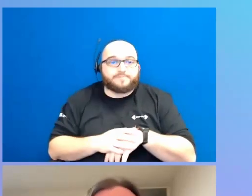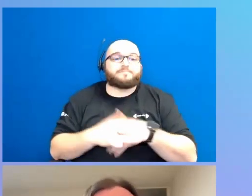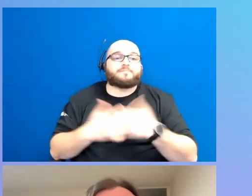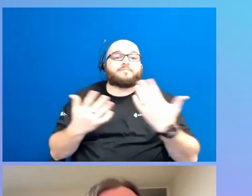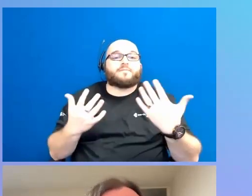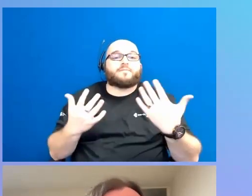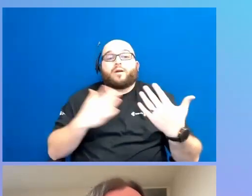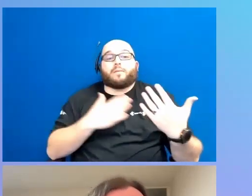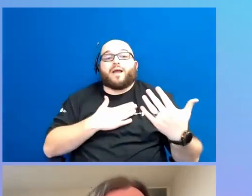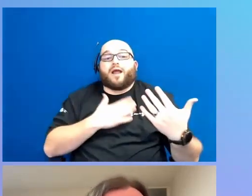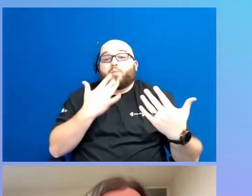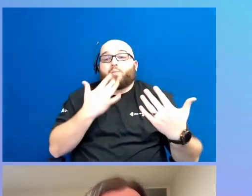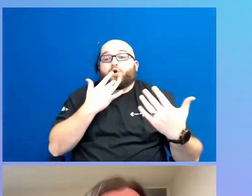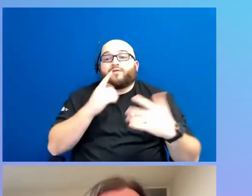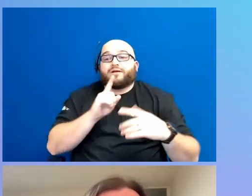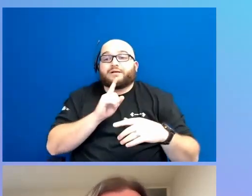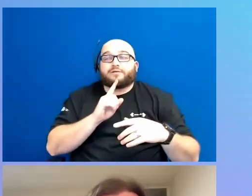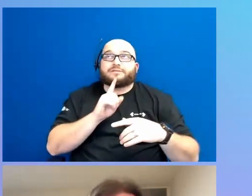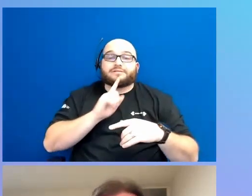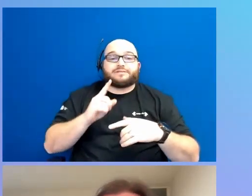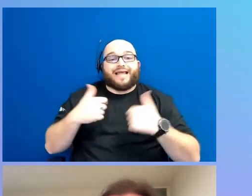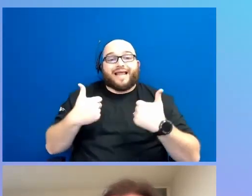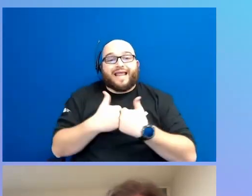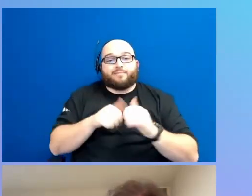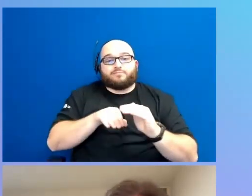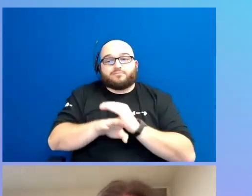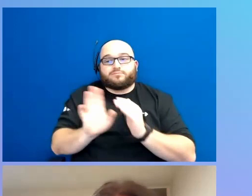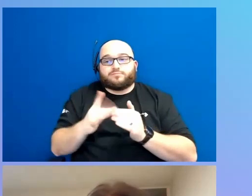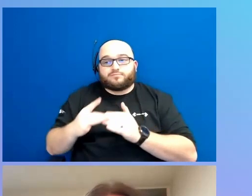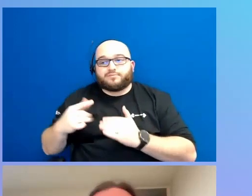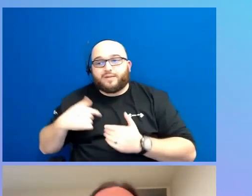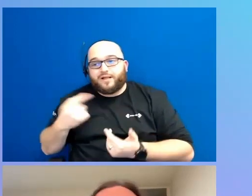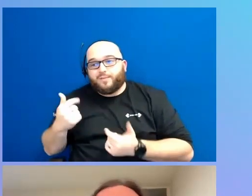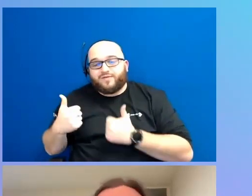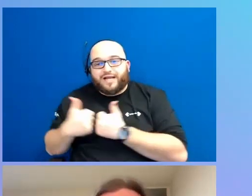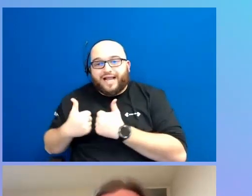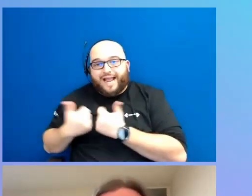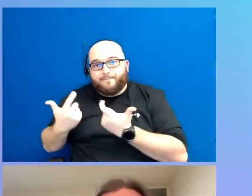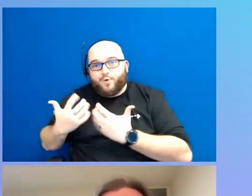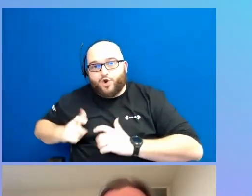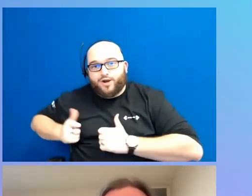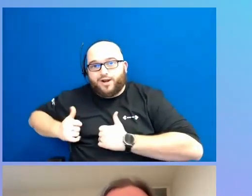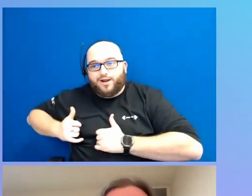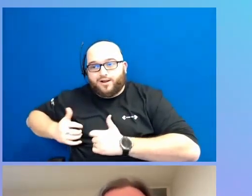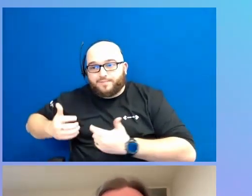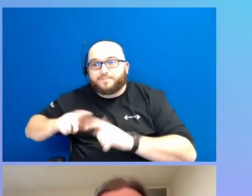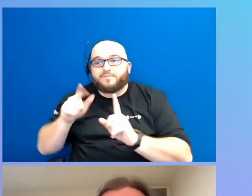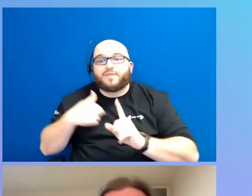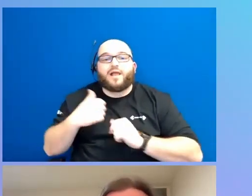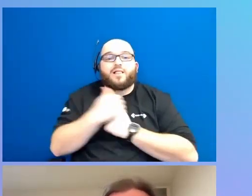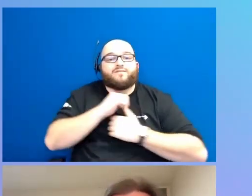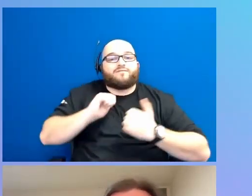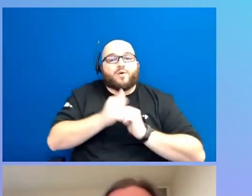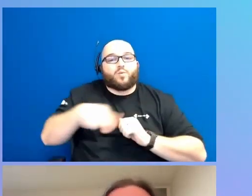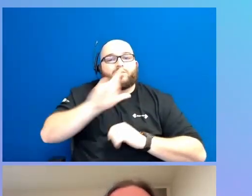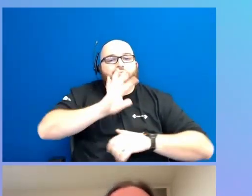One of my personal favorites is the game accessibility guidelines. Personally, a bit of a gamer. But more importantly, I love the way these things are